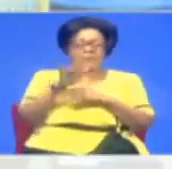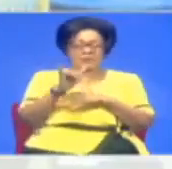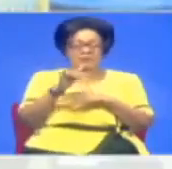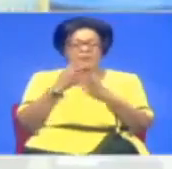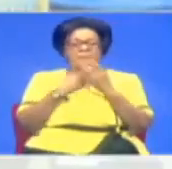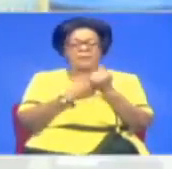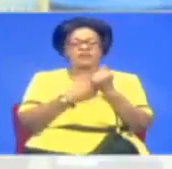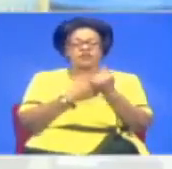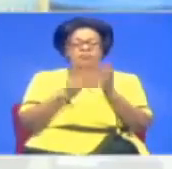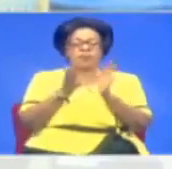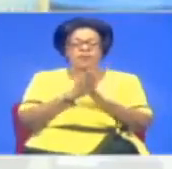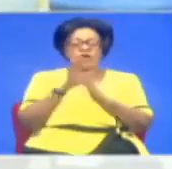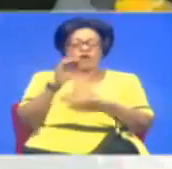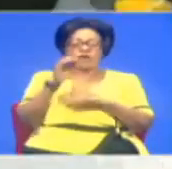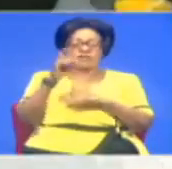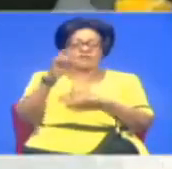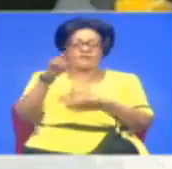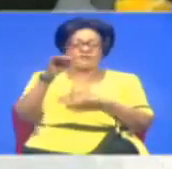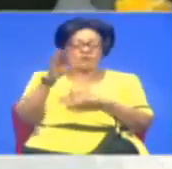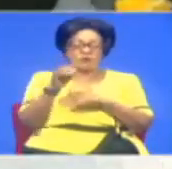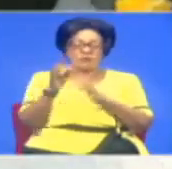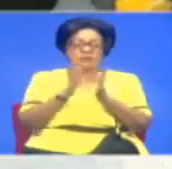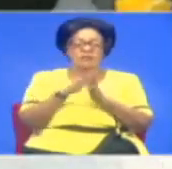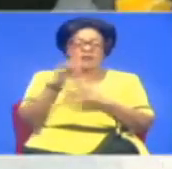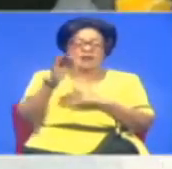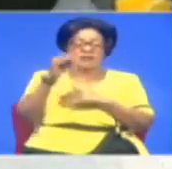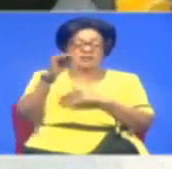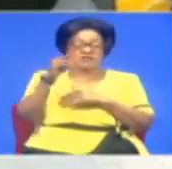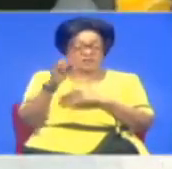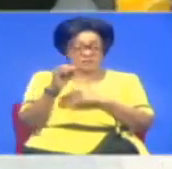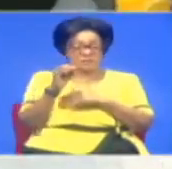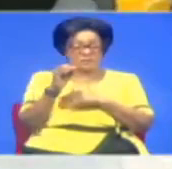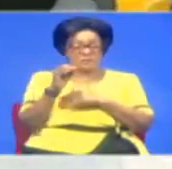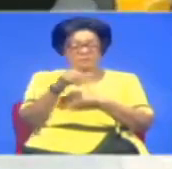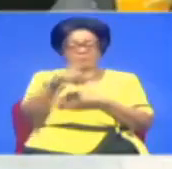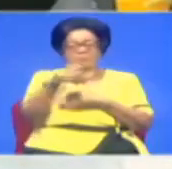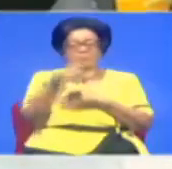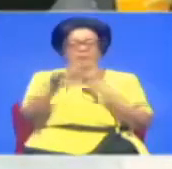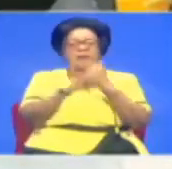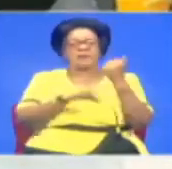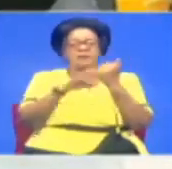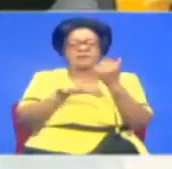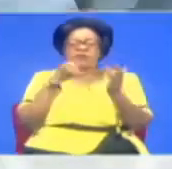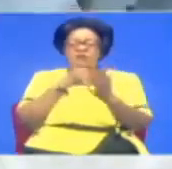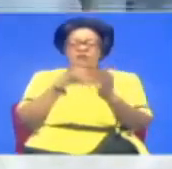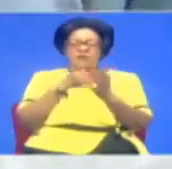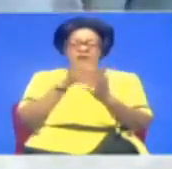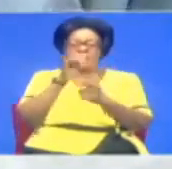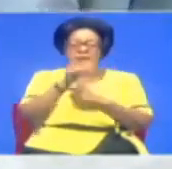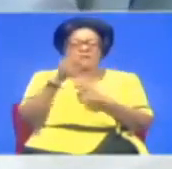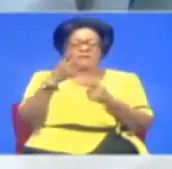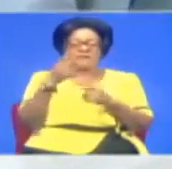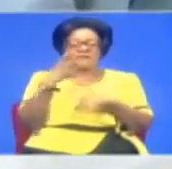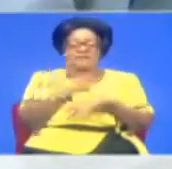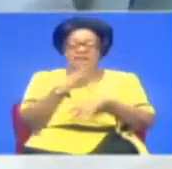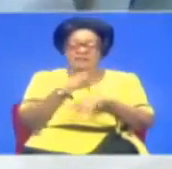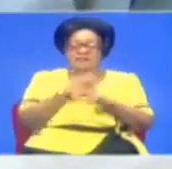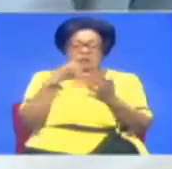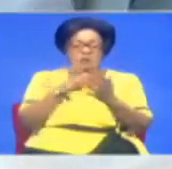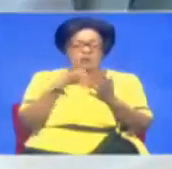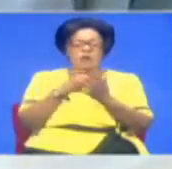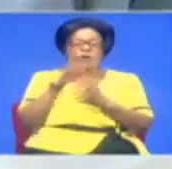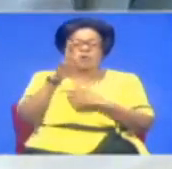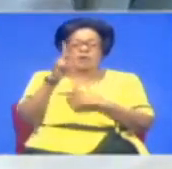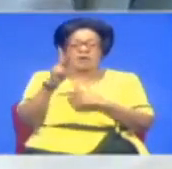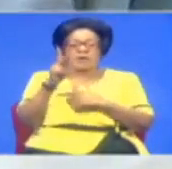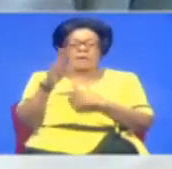partnership with Oxford University and AstraZeneca. The other countries involved in the ChAdOx1 vaccine include UK,